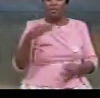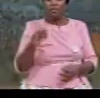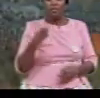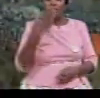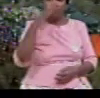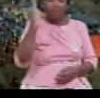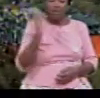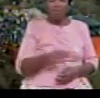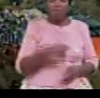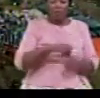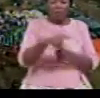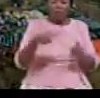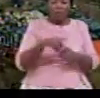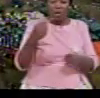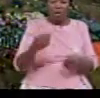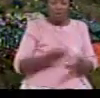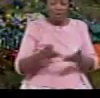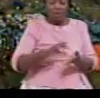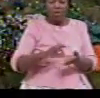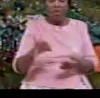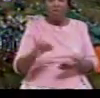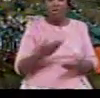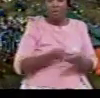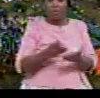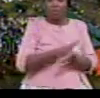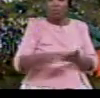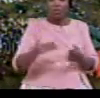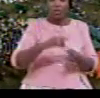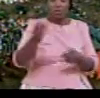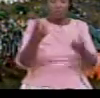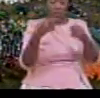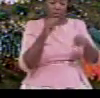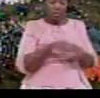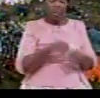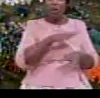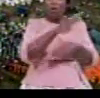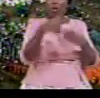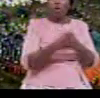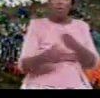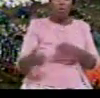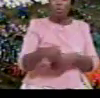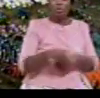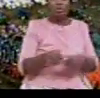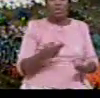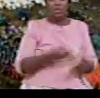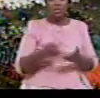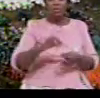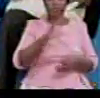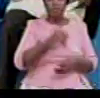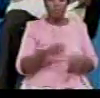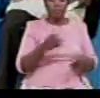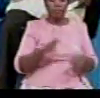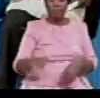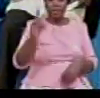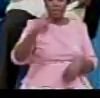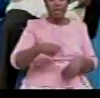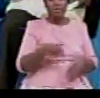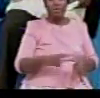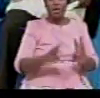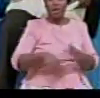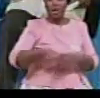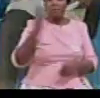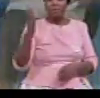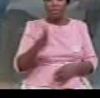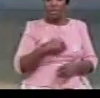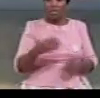the Holy Spirit comes in, all the other spirits will find their way out. And today,